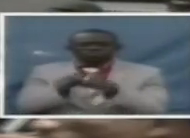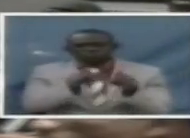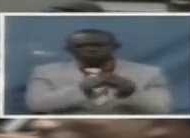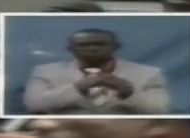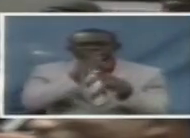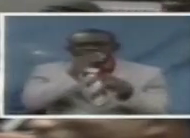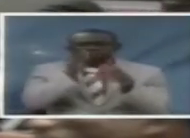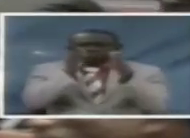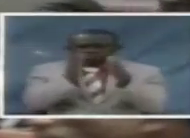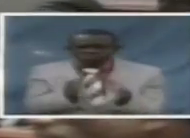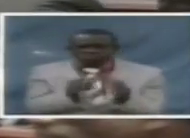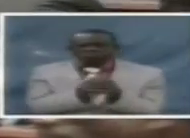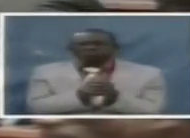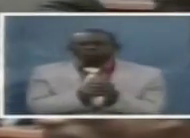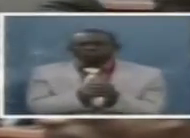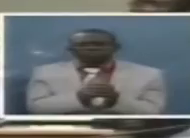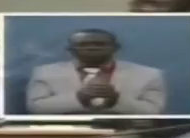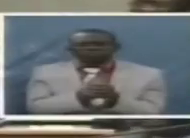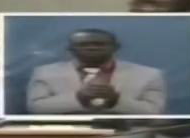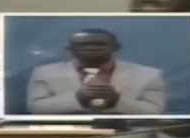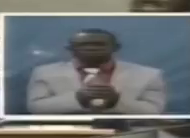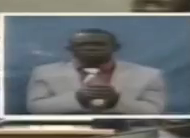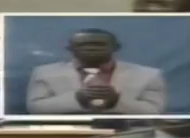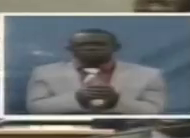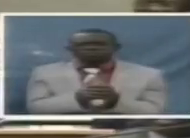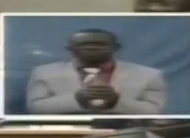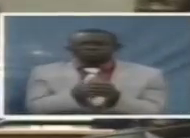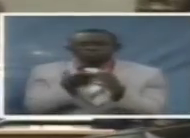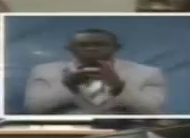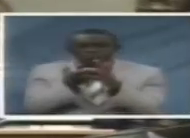Further, Mr. Speaker, government will, through a